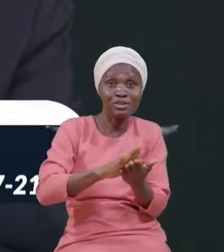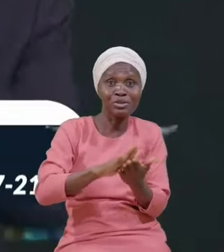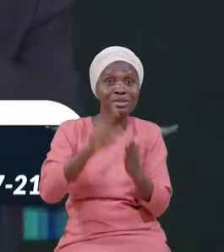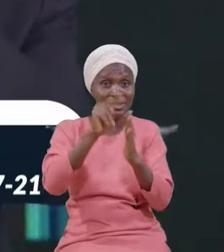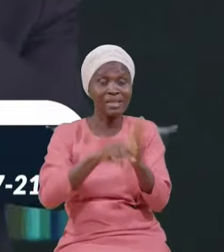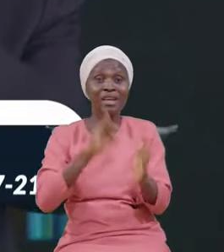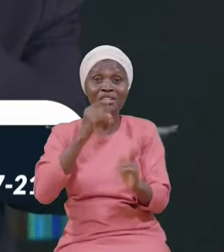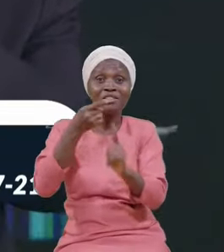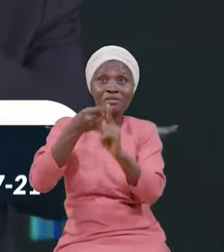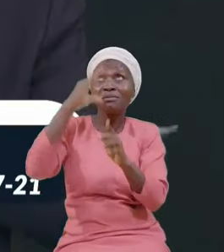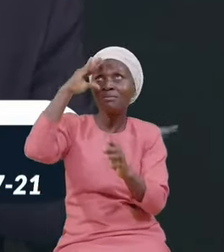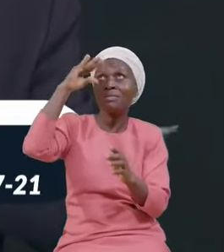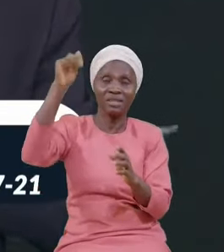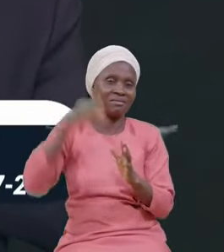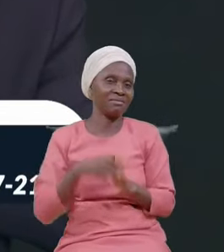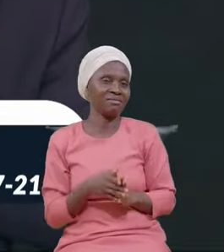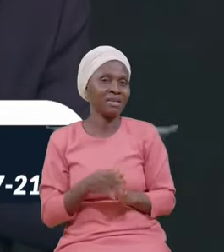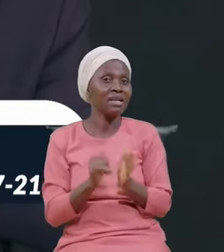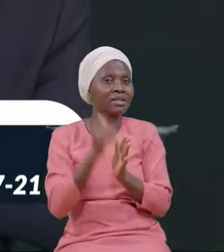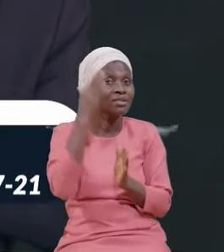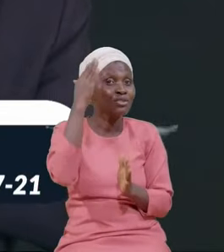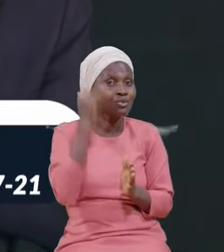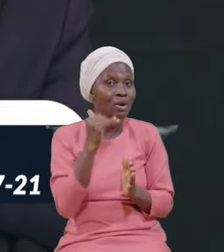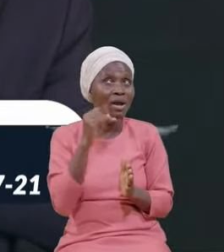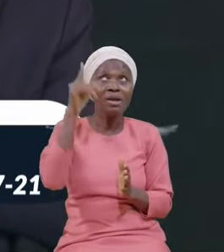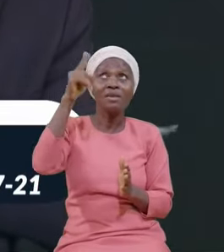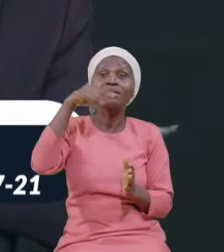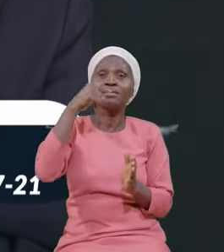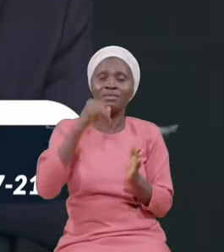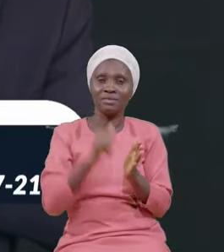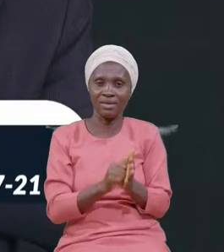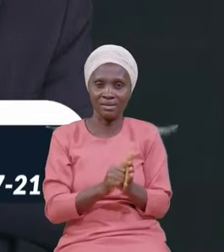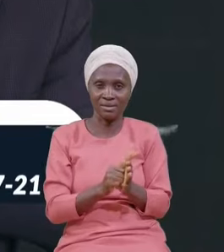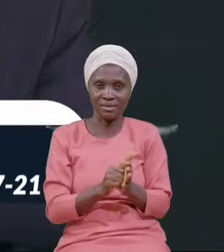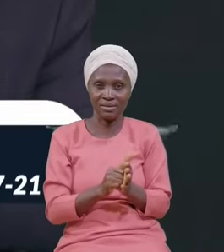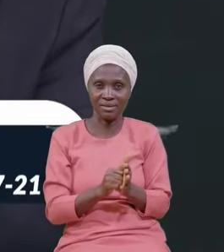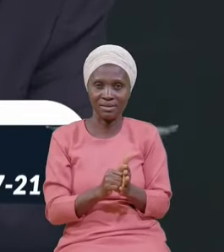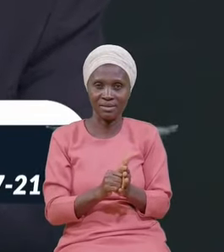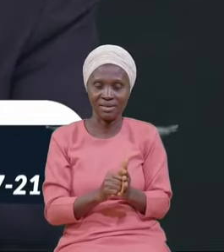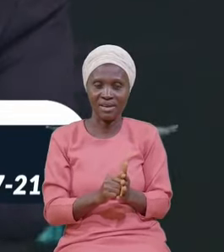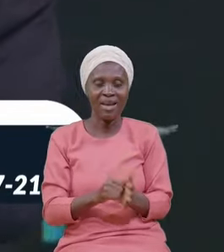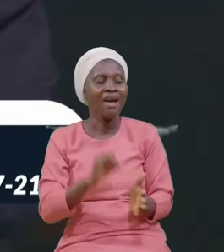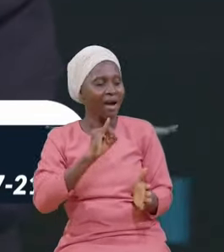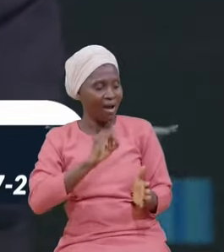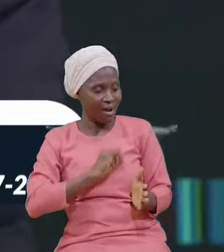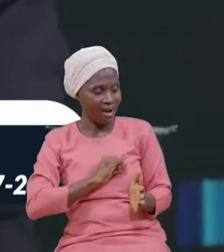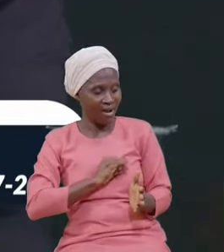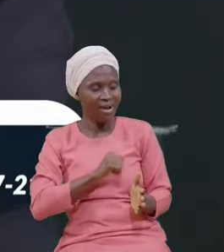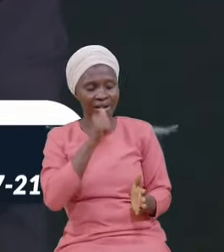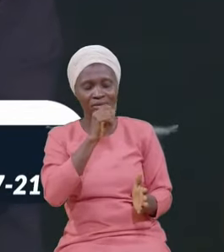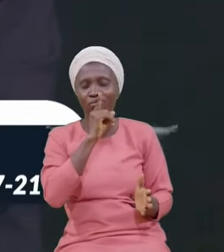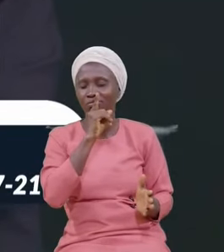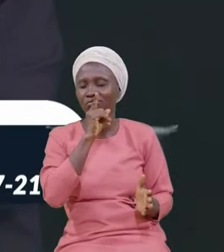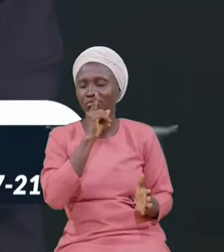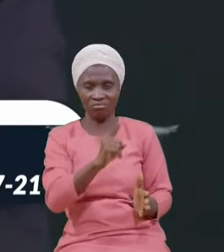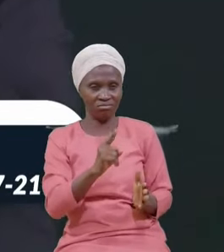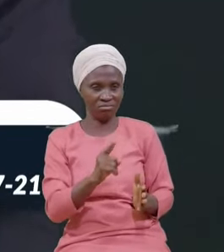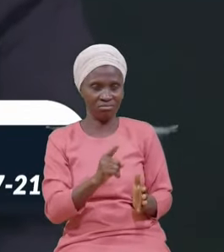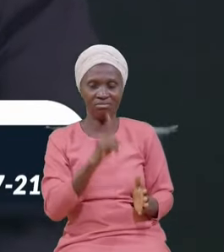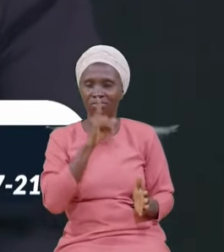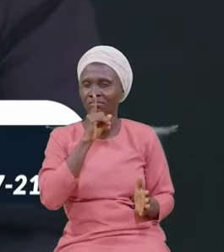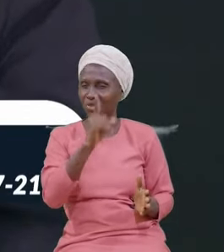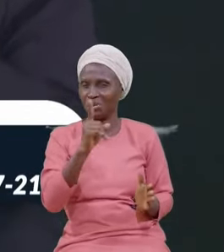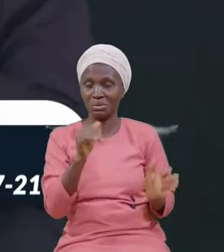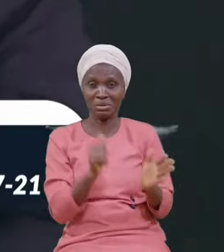him that's why it says I am persuaded that neither death no